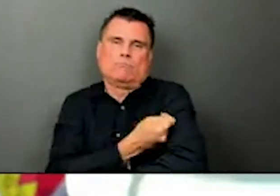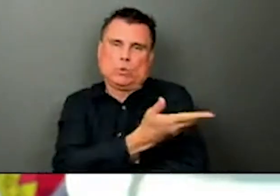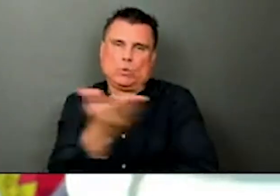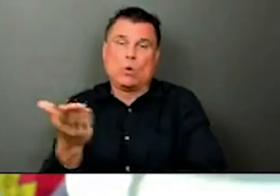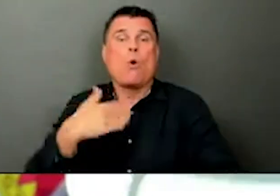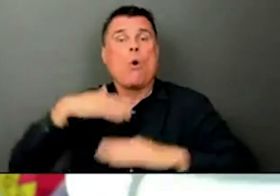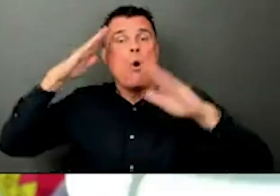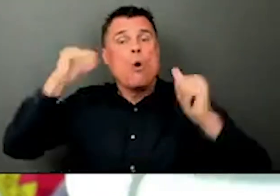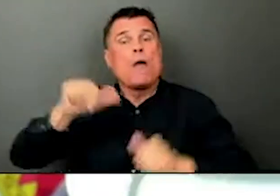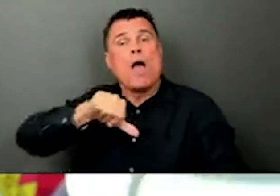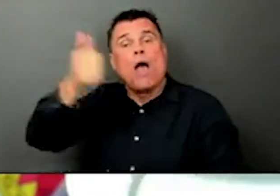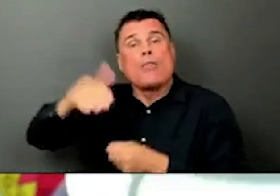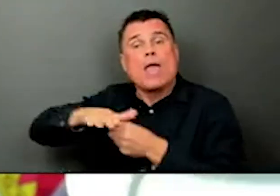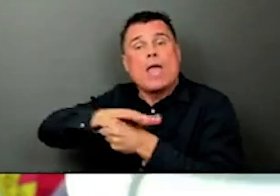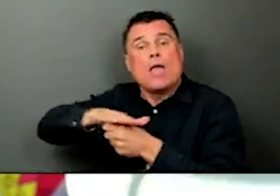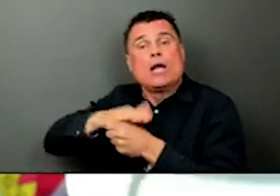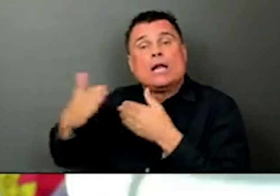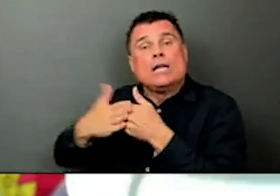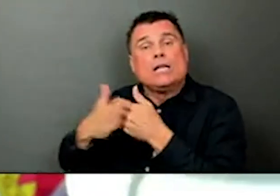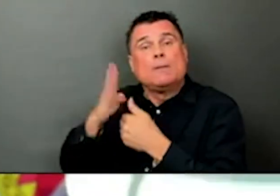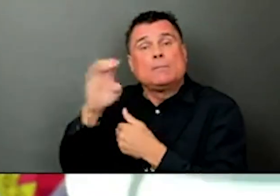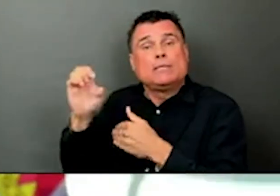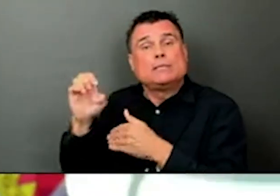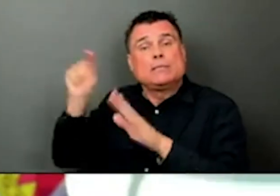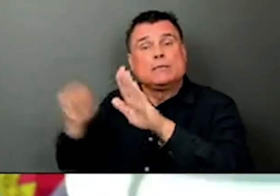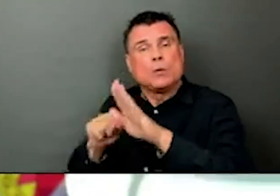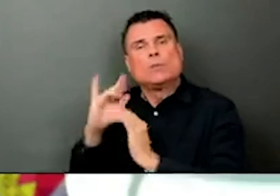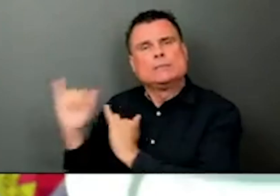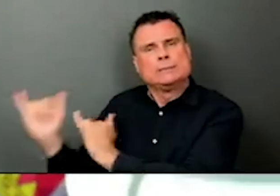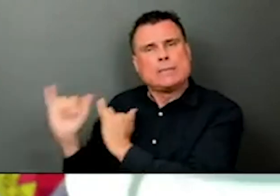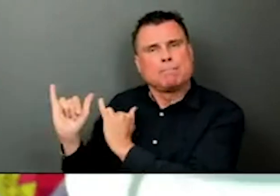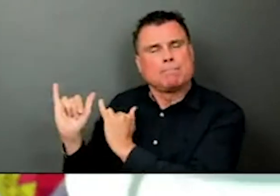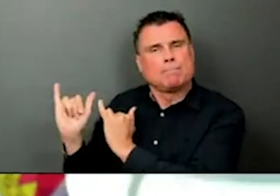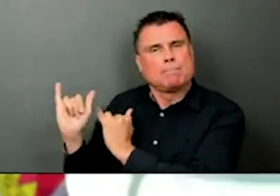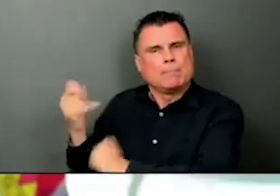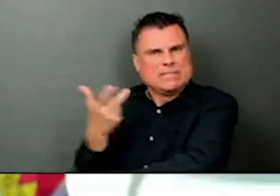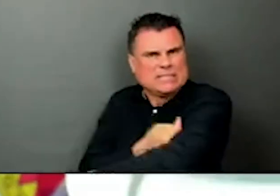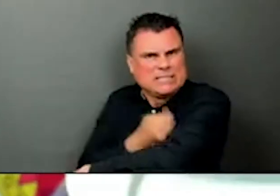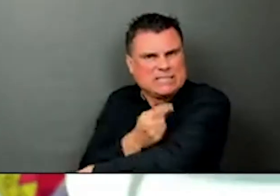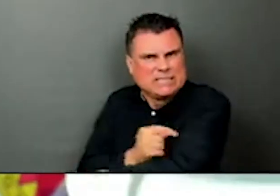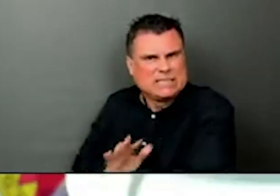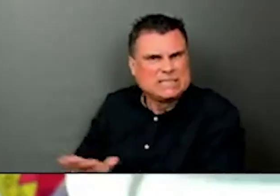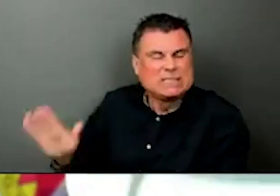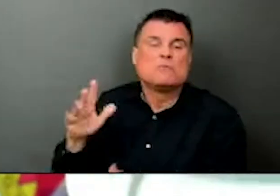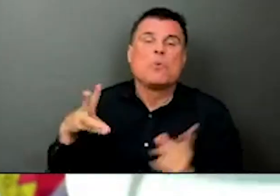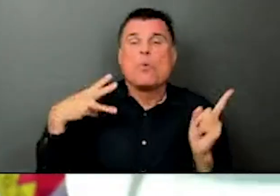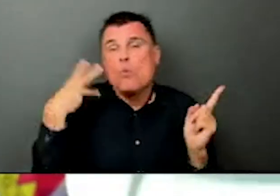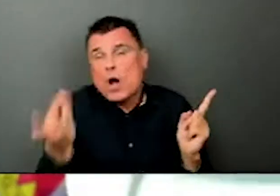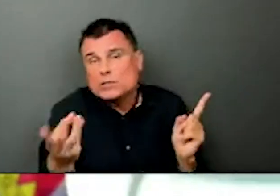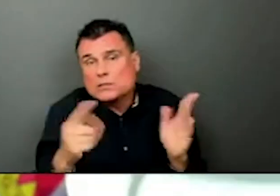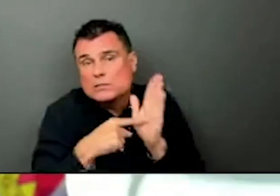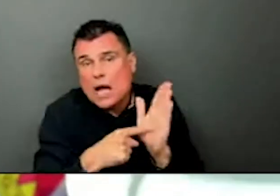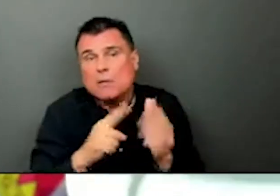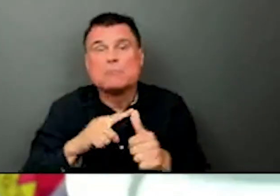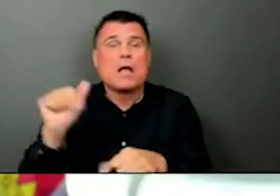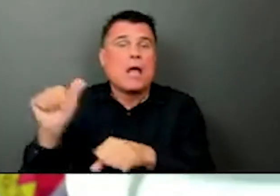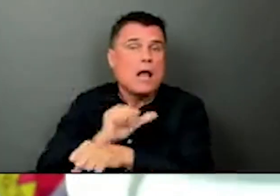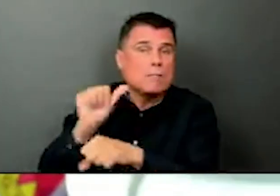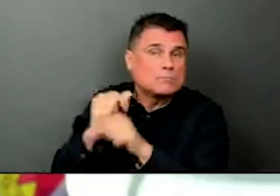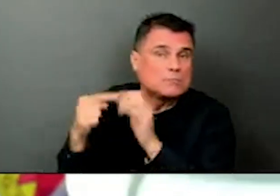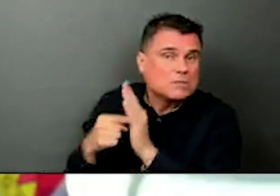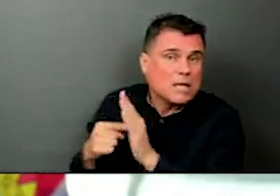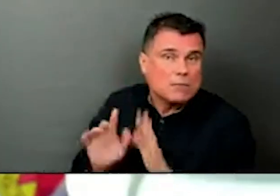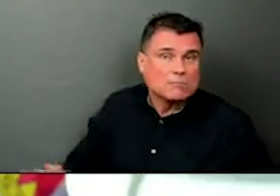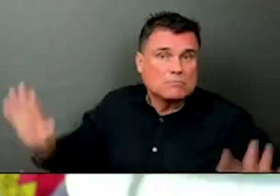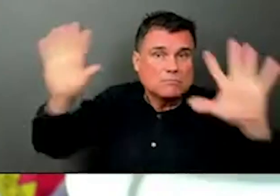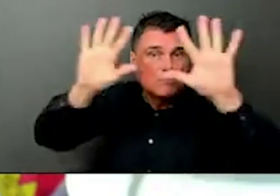will continue to make efforts to immunize their population both near and far. We need to make sure that vaccines are available to